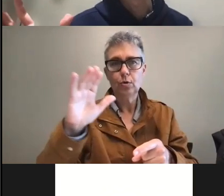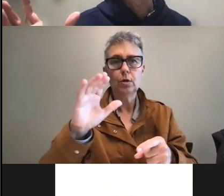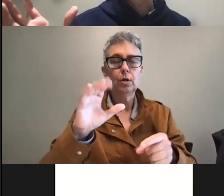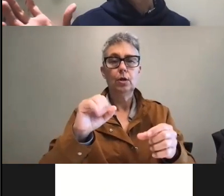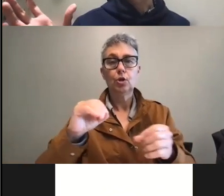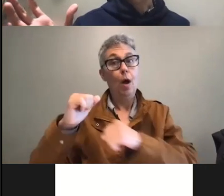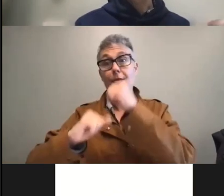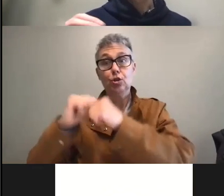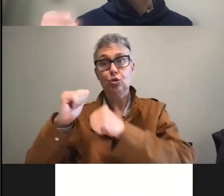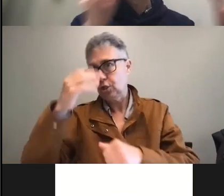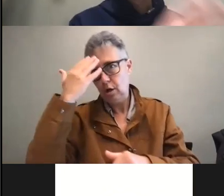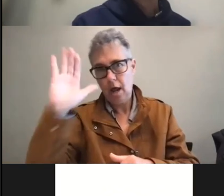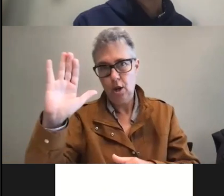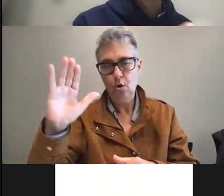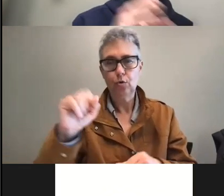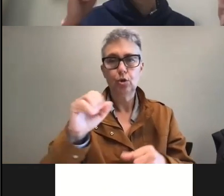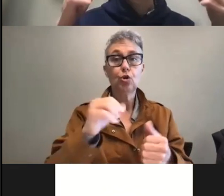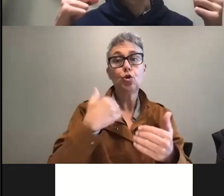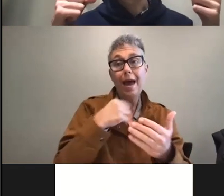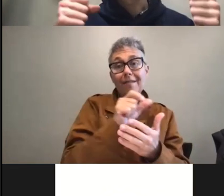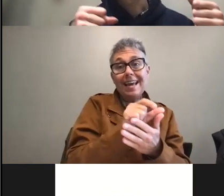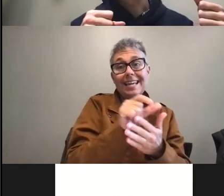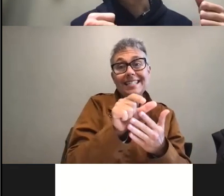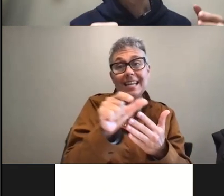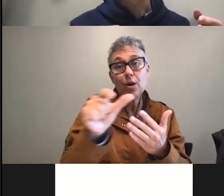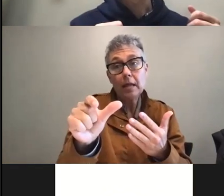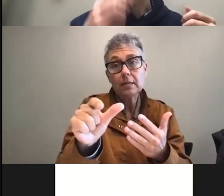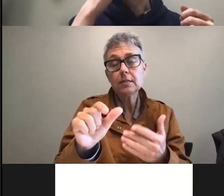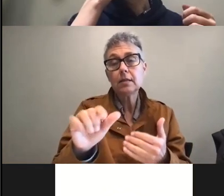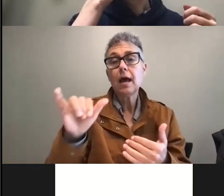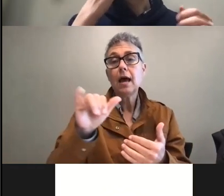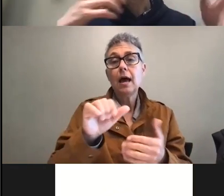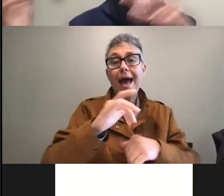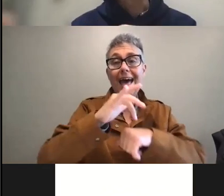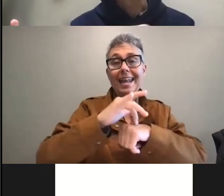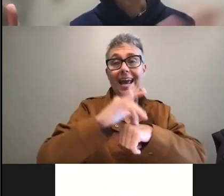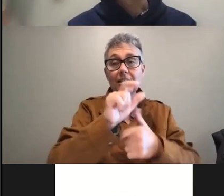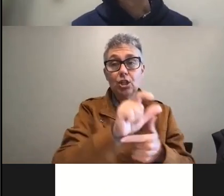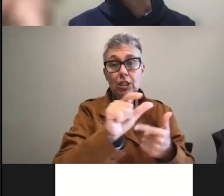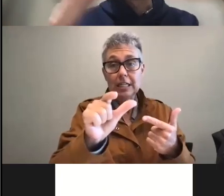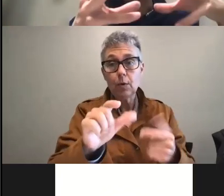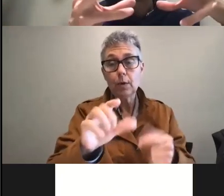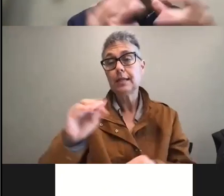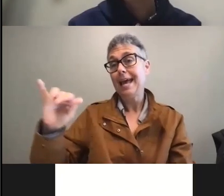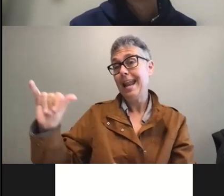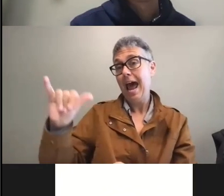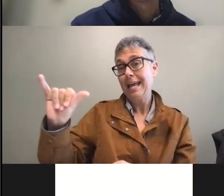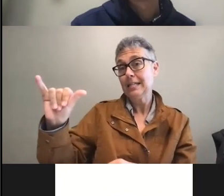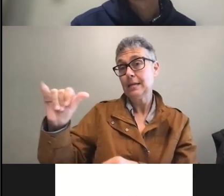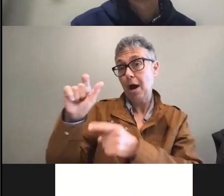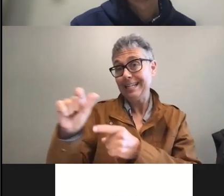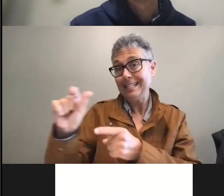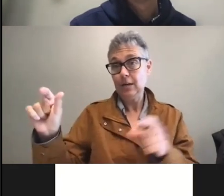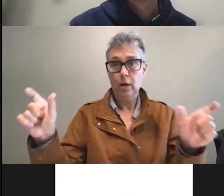sequence and let's say an antigen sequence and a antibody sequence, and then just fold it.